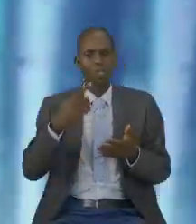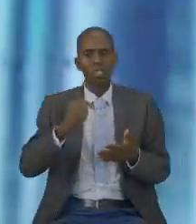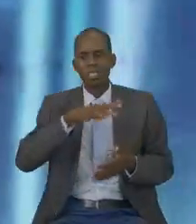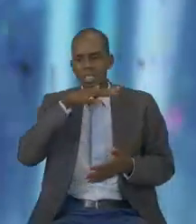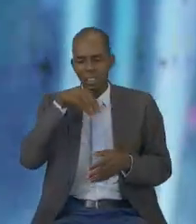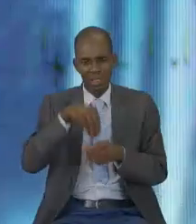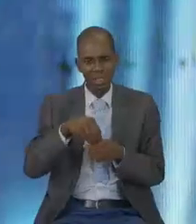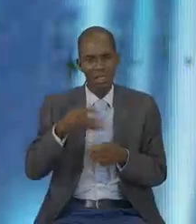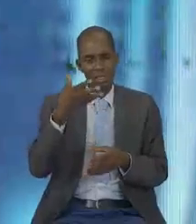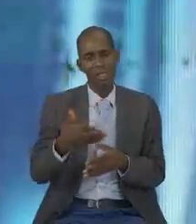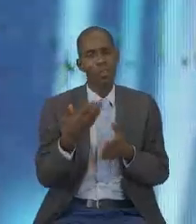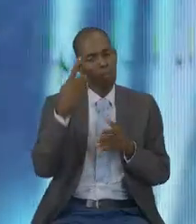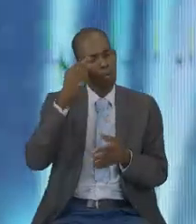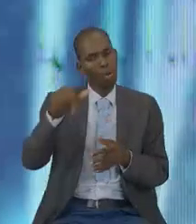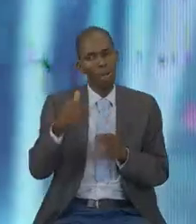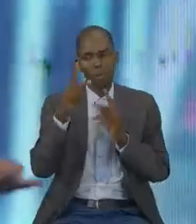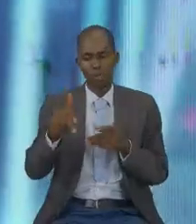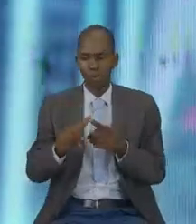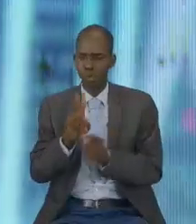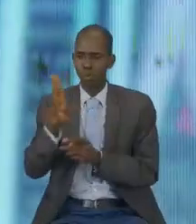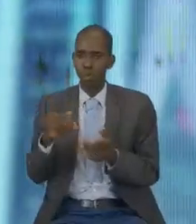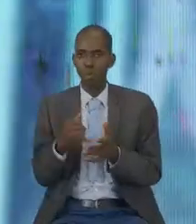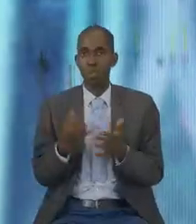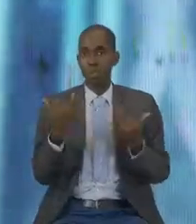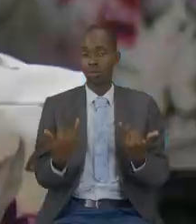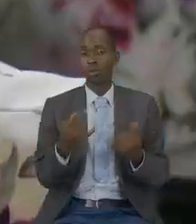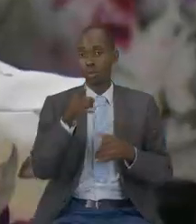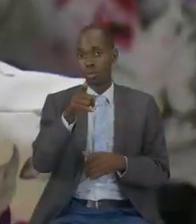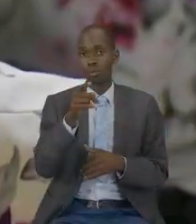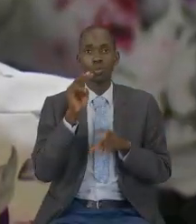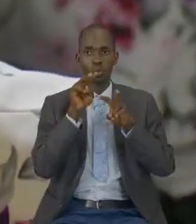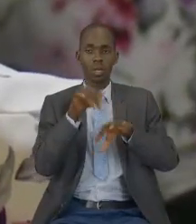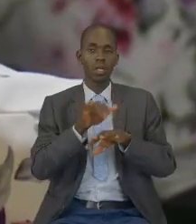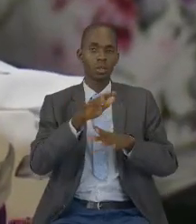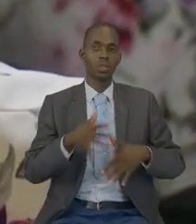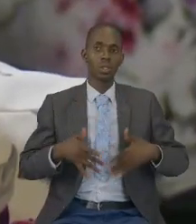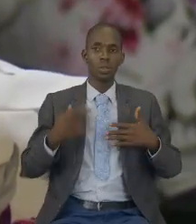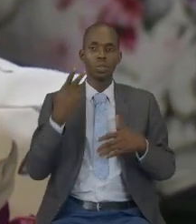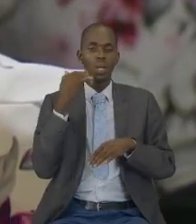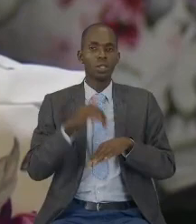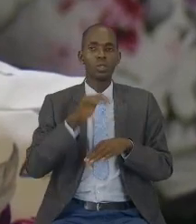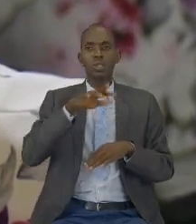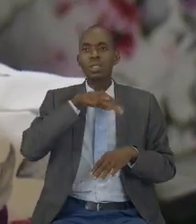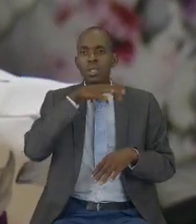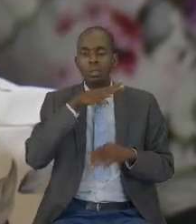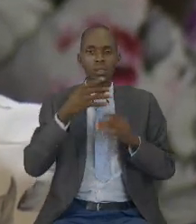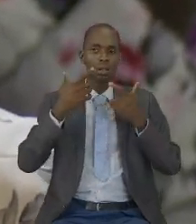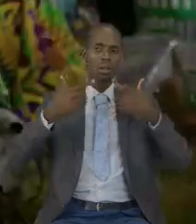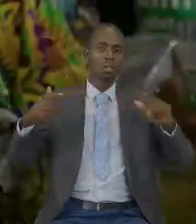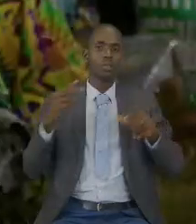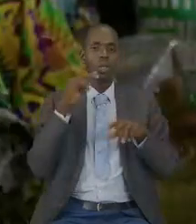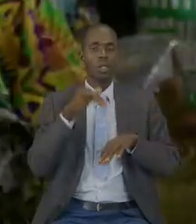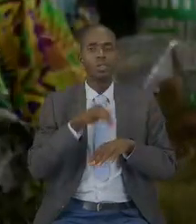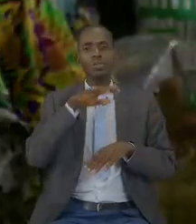use that plate. And you now look at your life, look at the dirty language, and look at the dirty